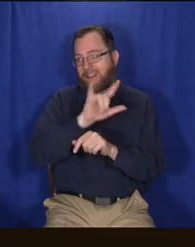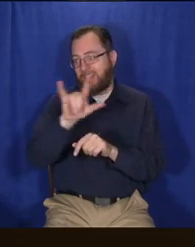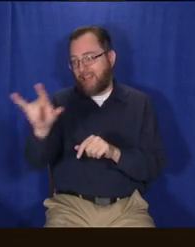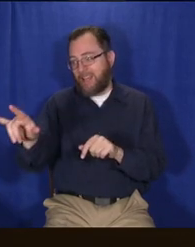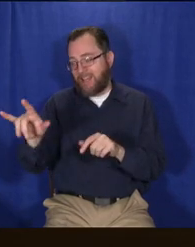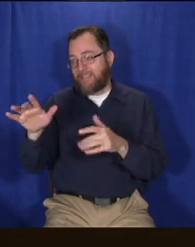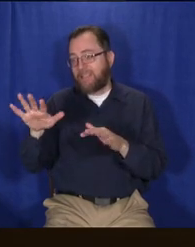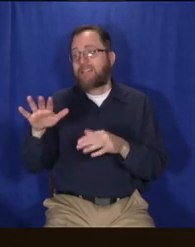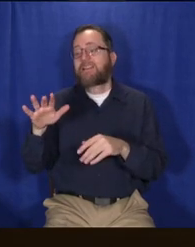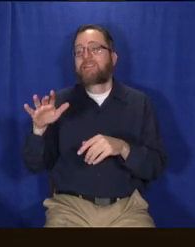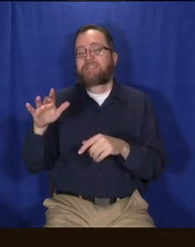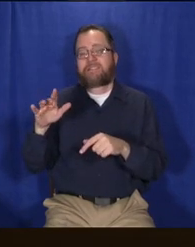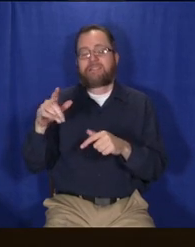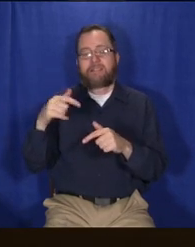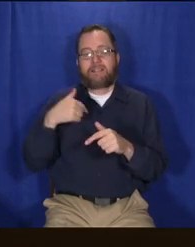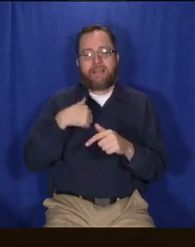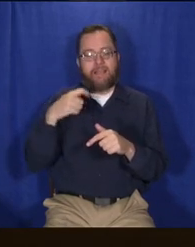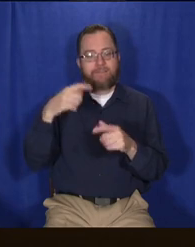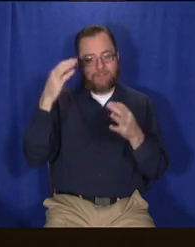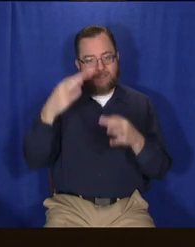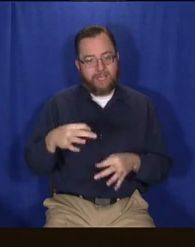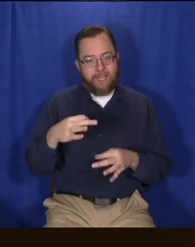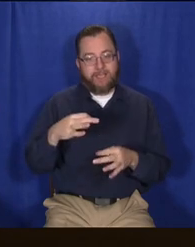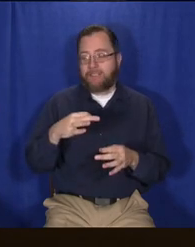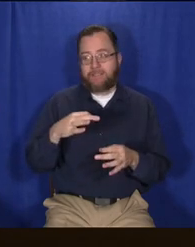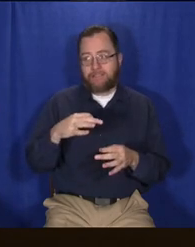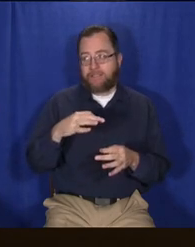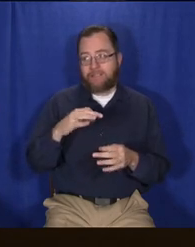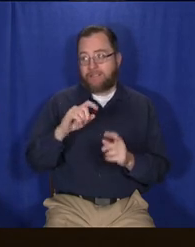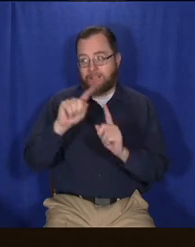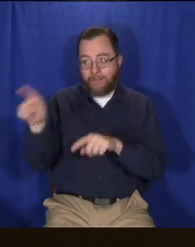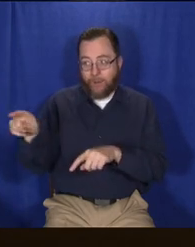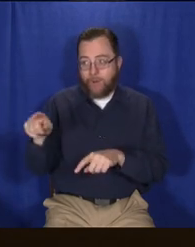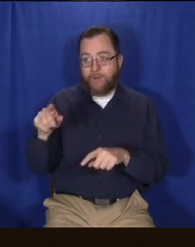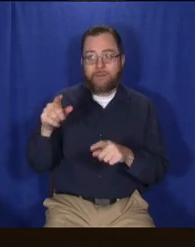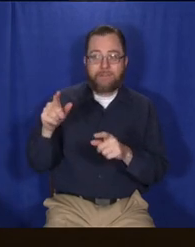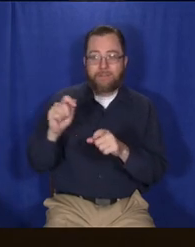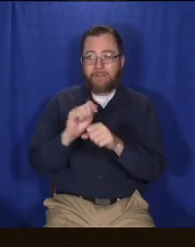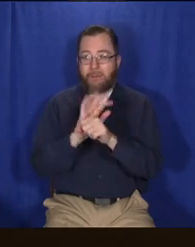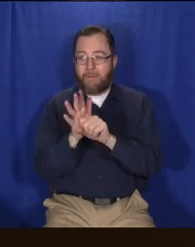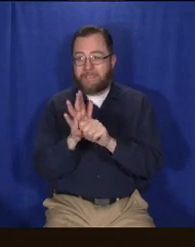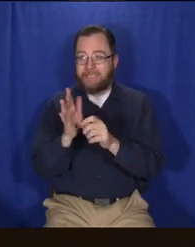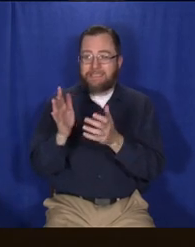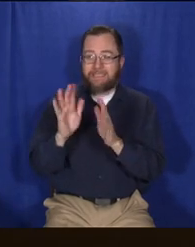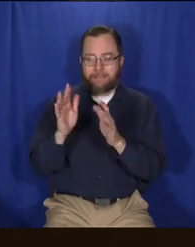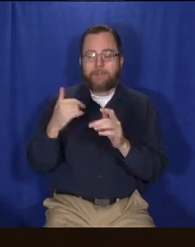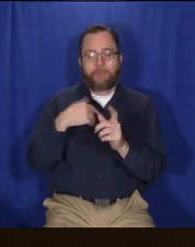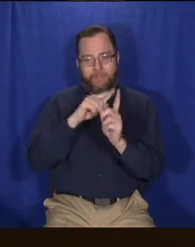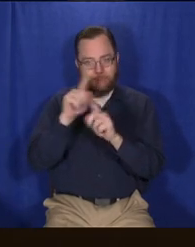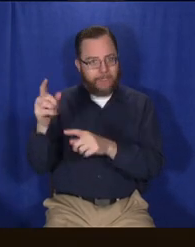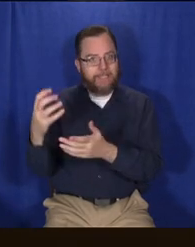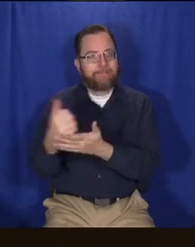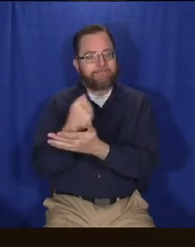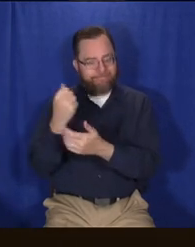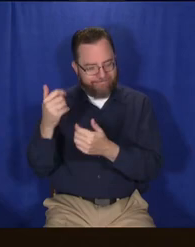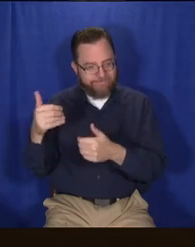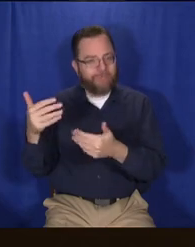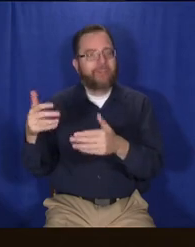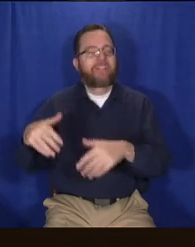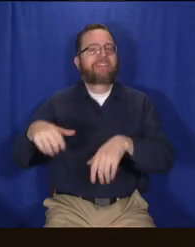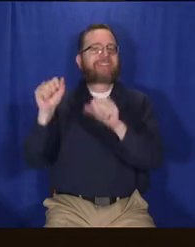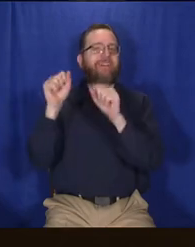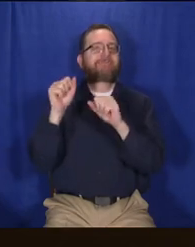make the decision, mm-hmm. should I go or not go, and we decided to go for it. So we're thankful. I'm glad y'all brought Bettina home. Yeah, give it up.